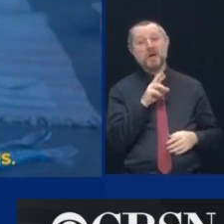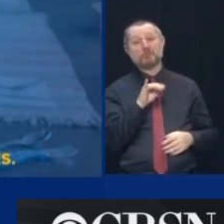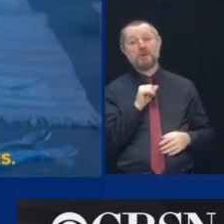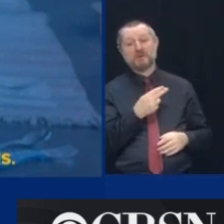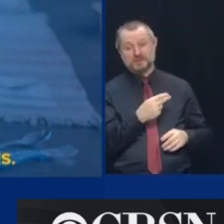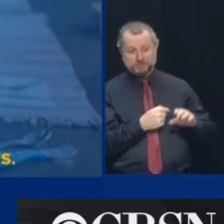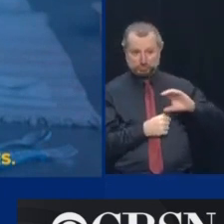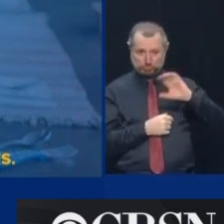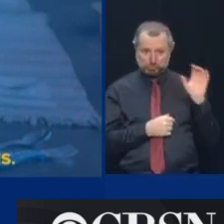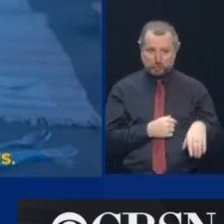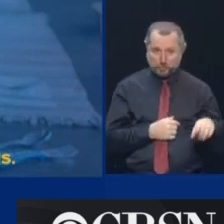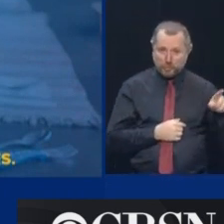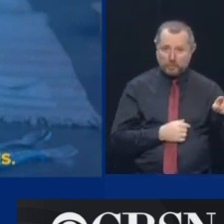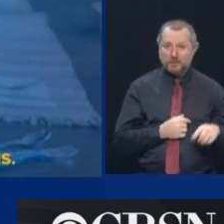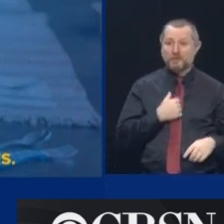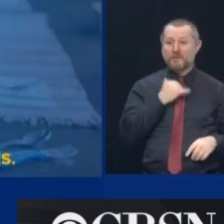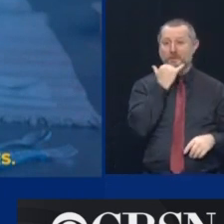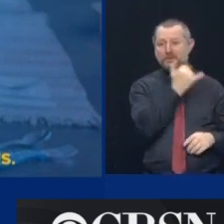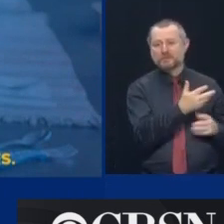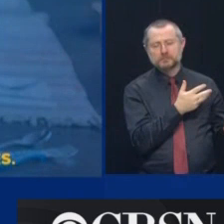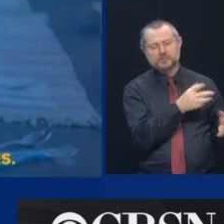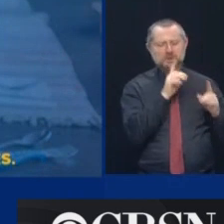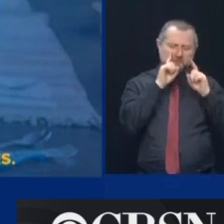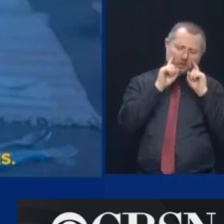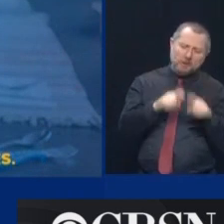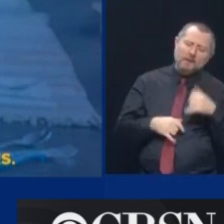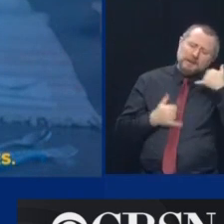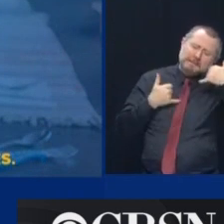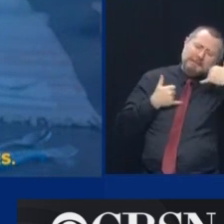phone crying that she can't come back.